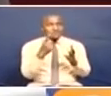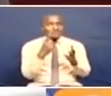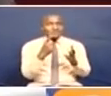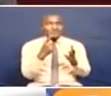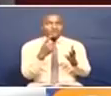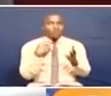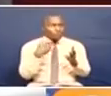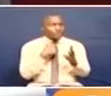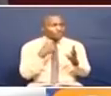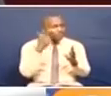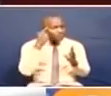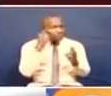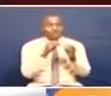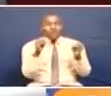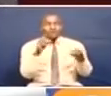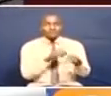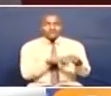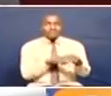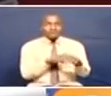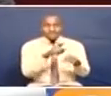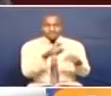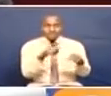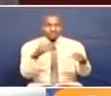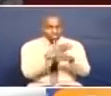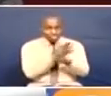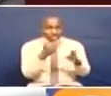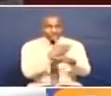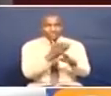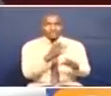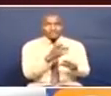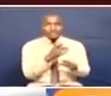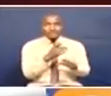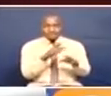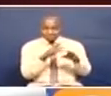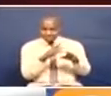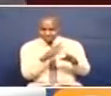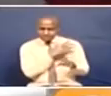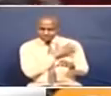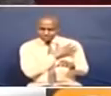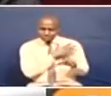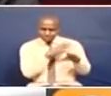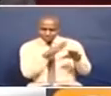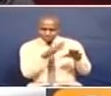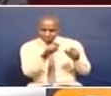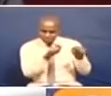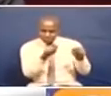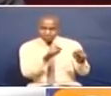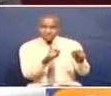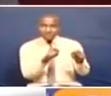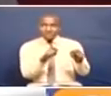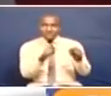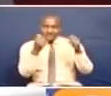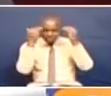felt for a long time that, you know, that these cartels that have been, you know, have taken probably NASA for ransom and are getting into the judiciary and IBC,